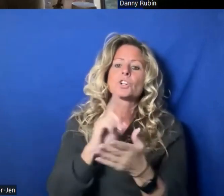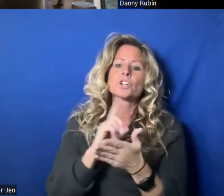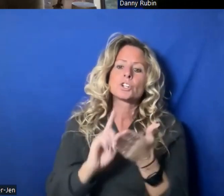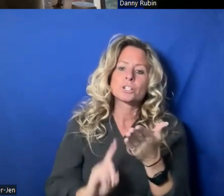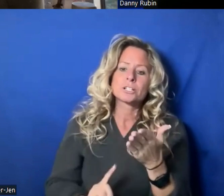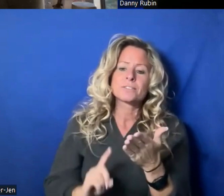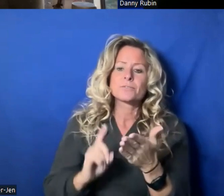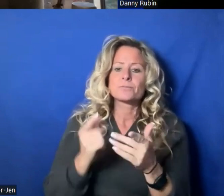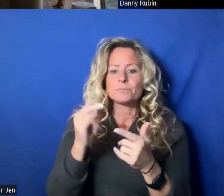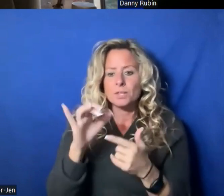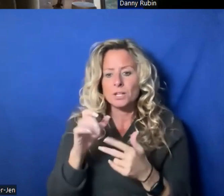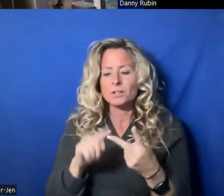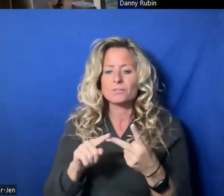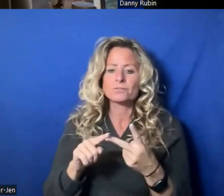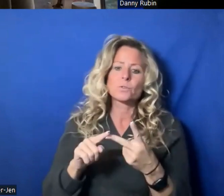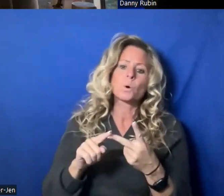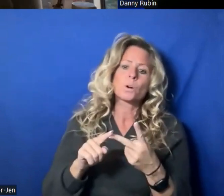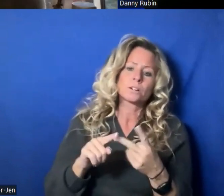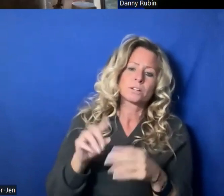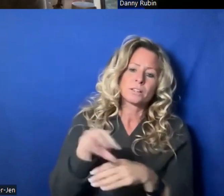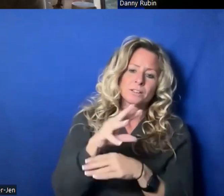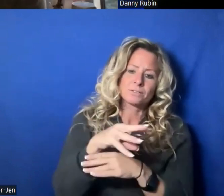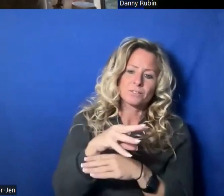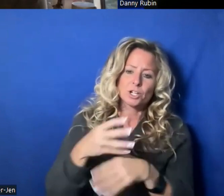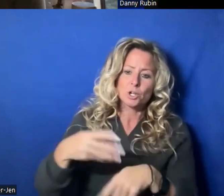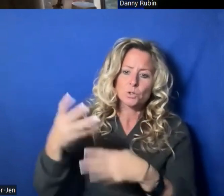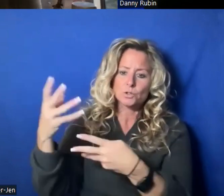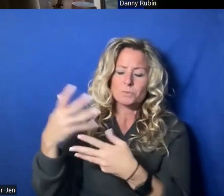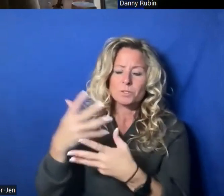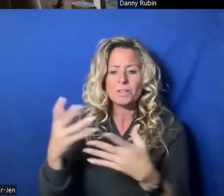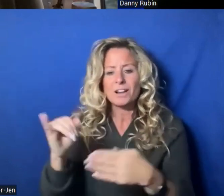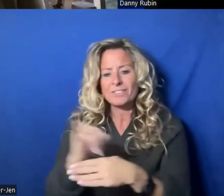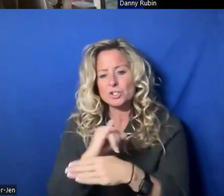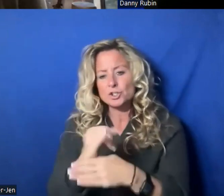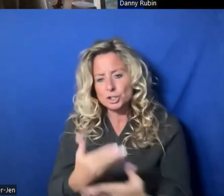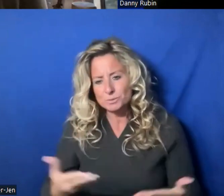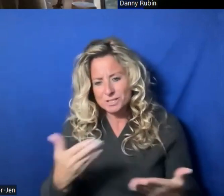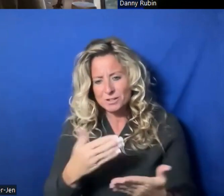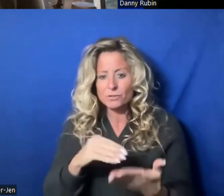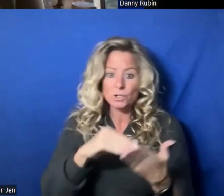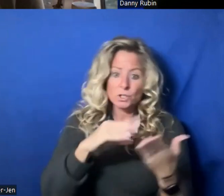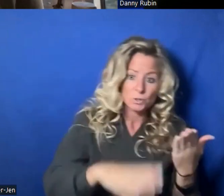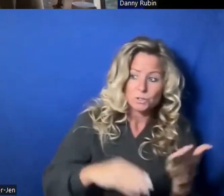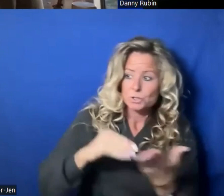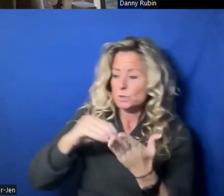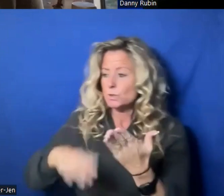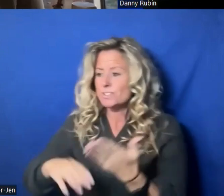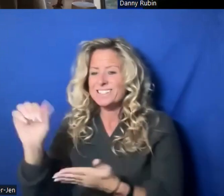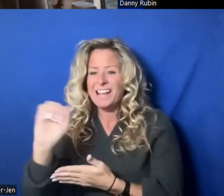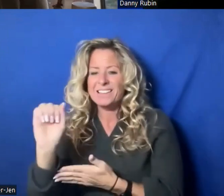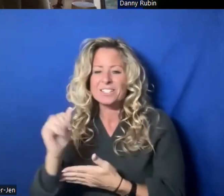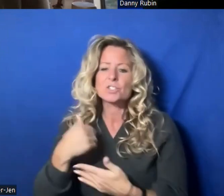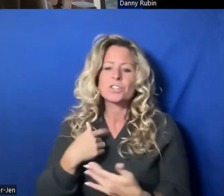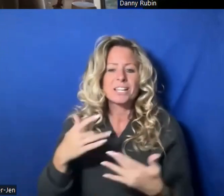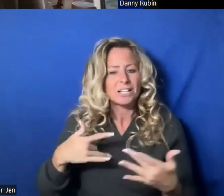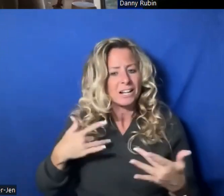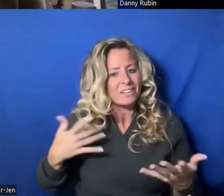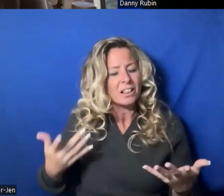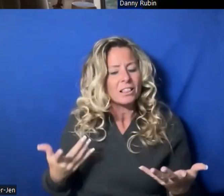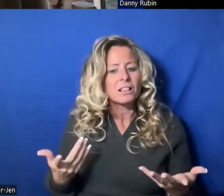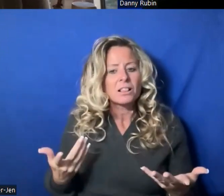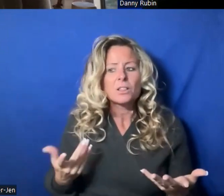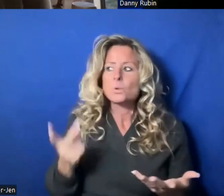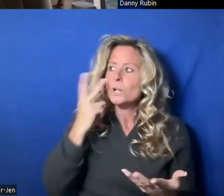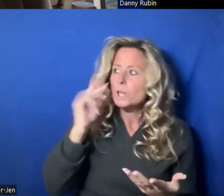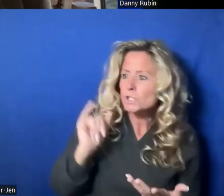like to do video streams? So we do offer a bunch of internships here for students and student athletes so they can get a taste of what it feels and